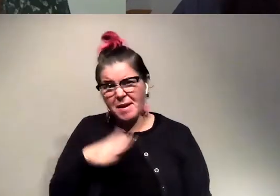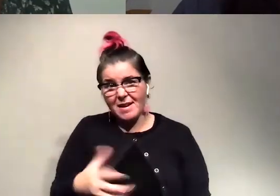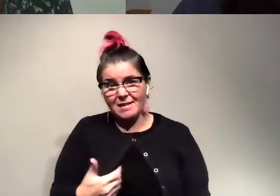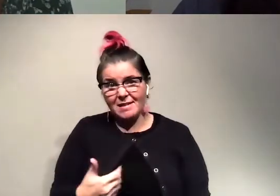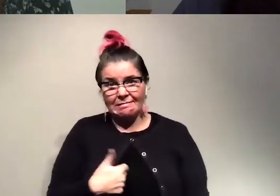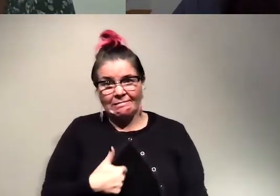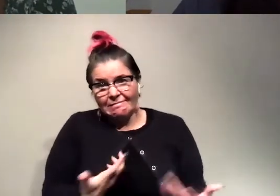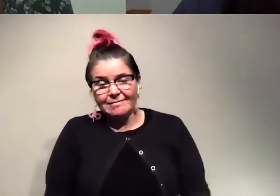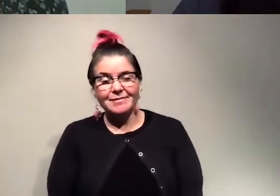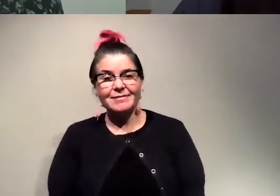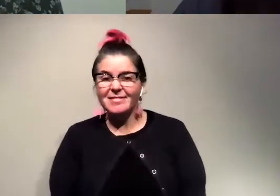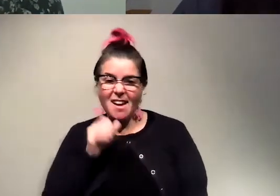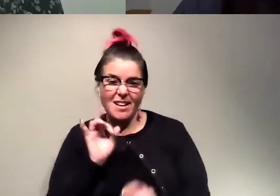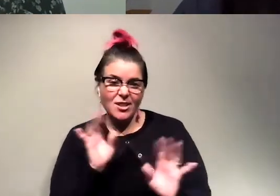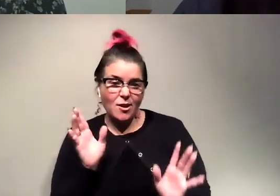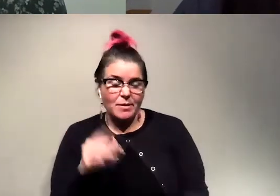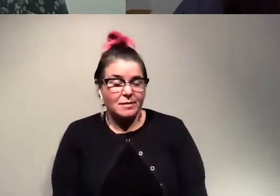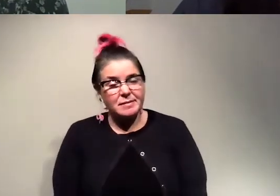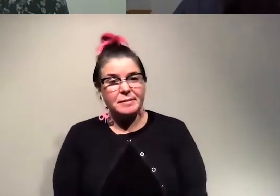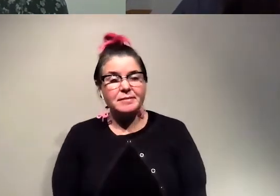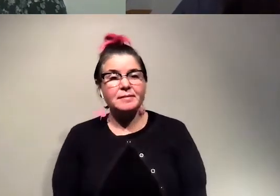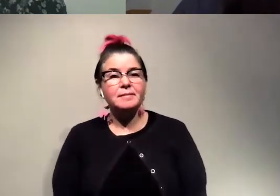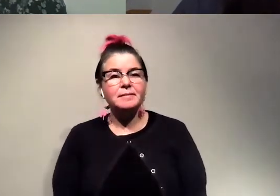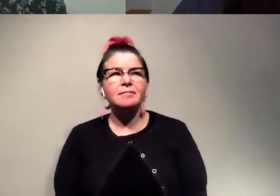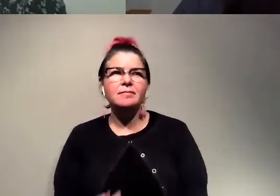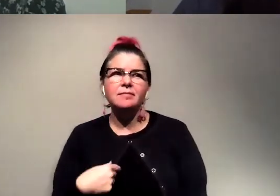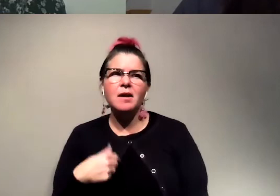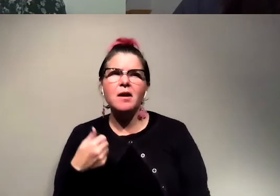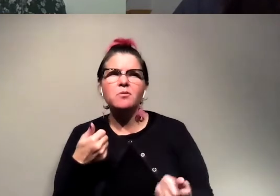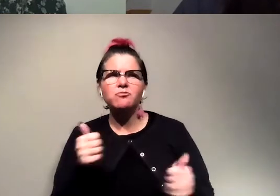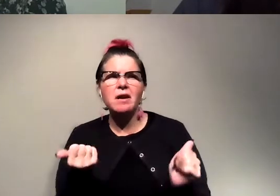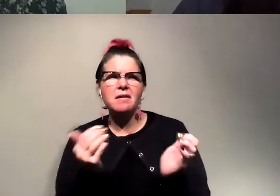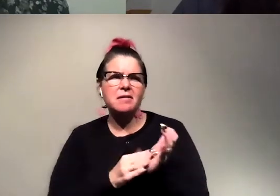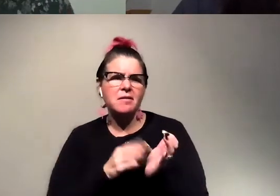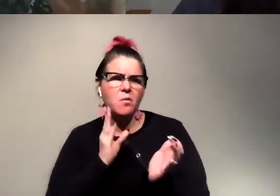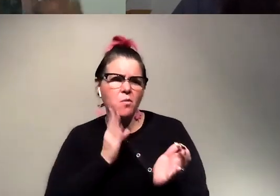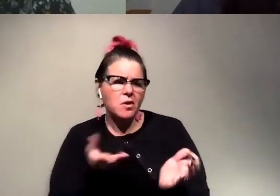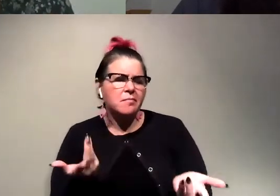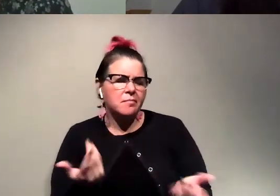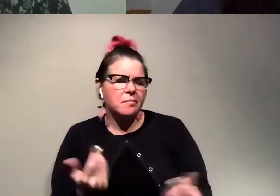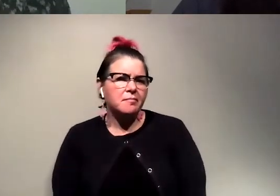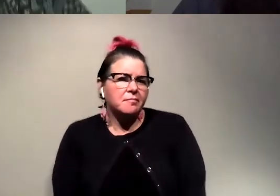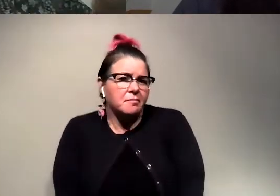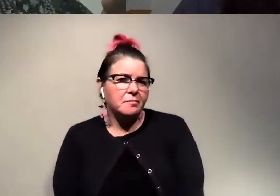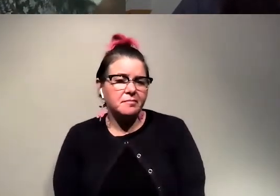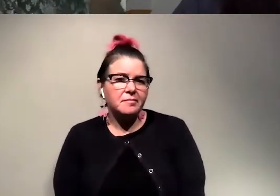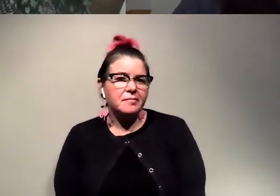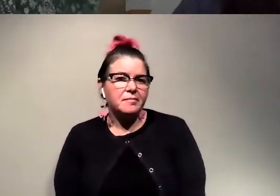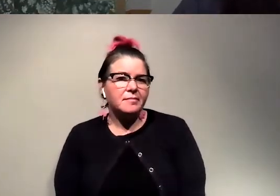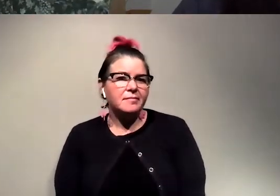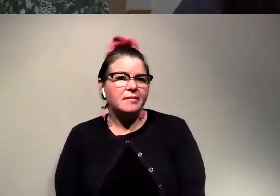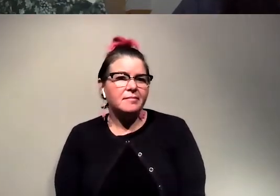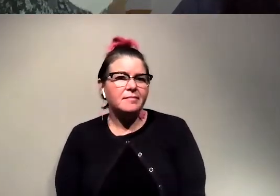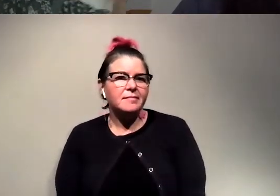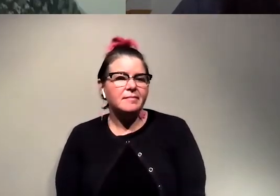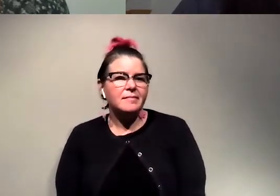It's not terrible. I would try it again, just because like it's not something that I'd like willingly